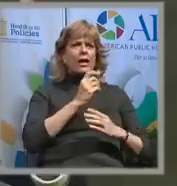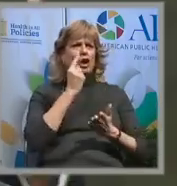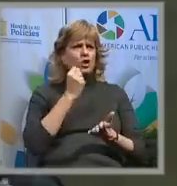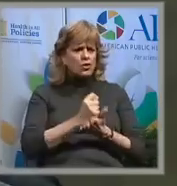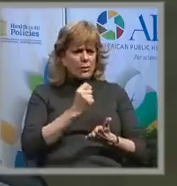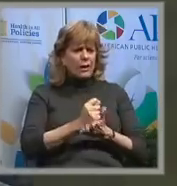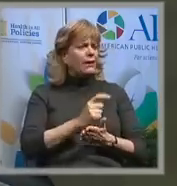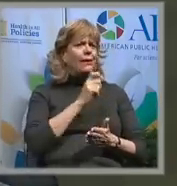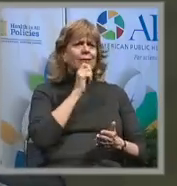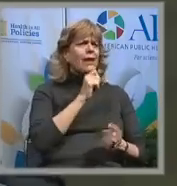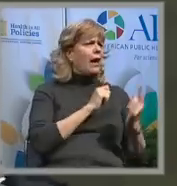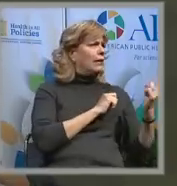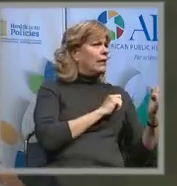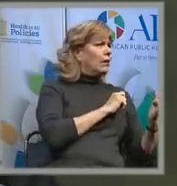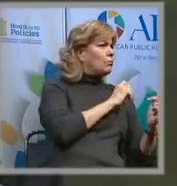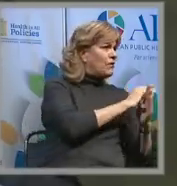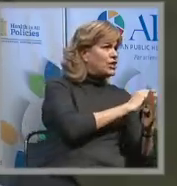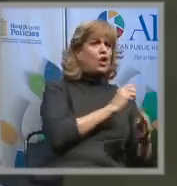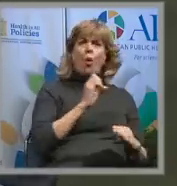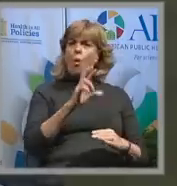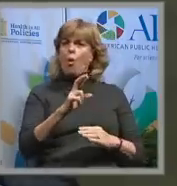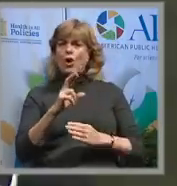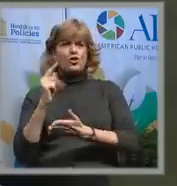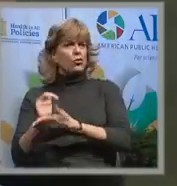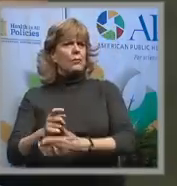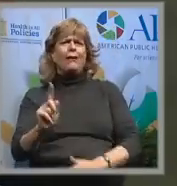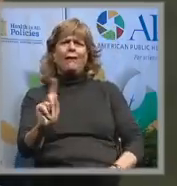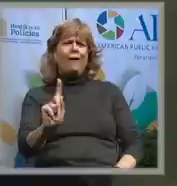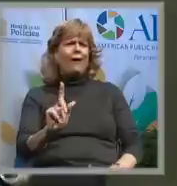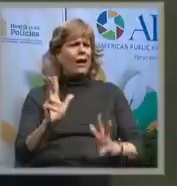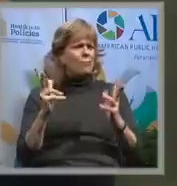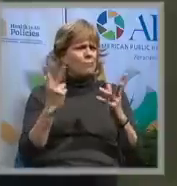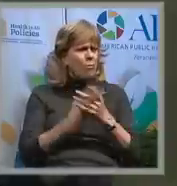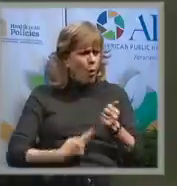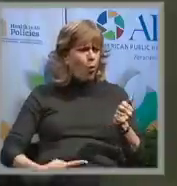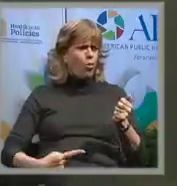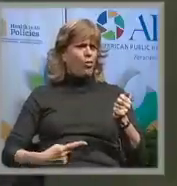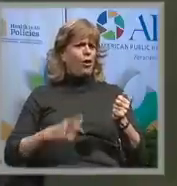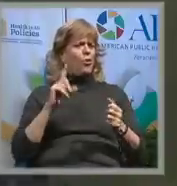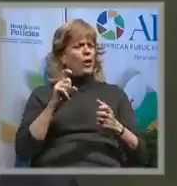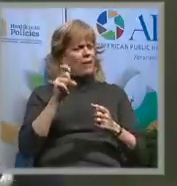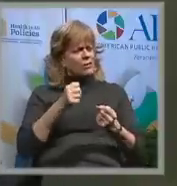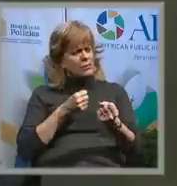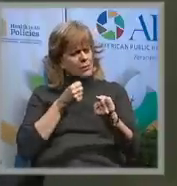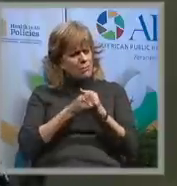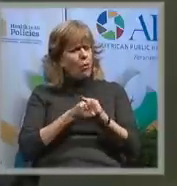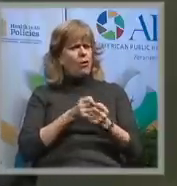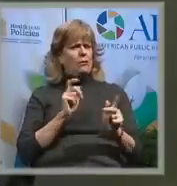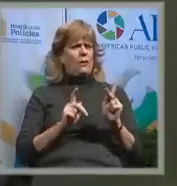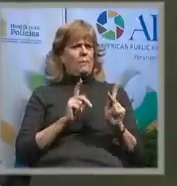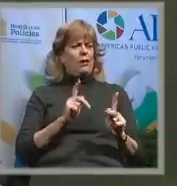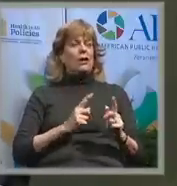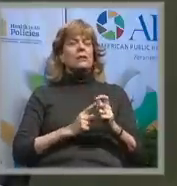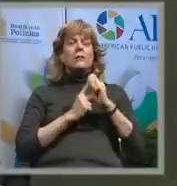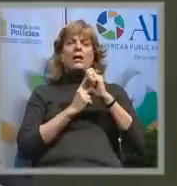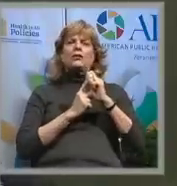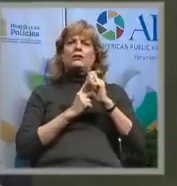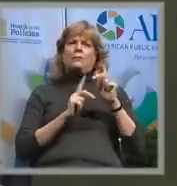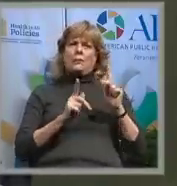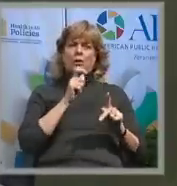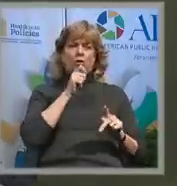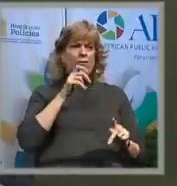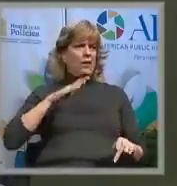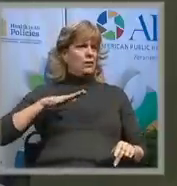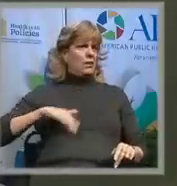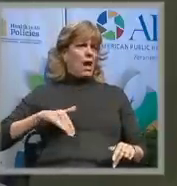one or the other, and that people really don't understand how much we can do to support people, especially people who have